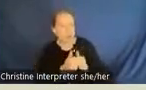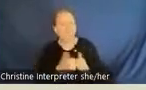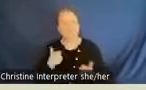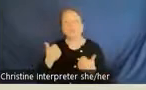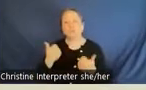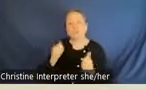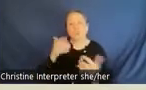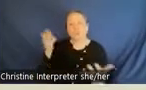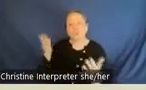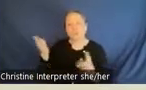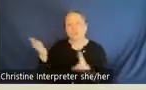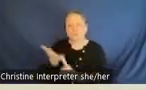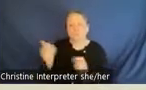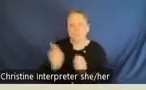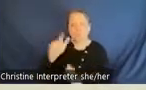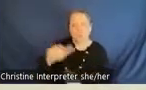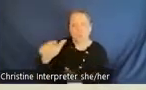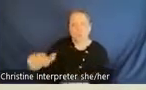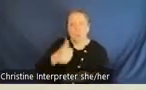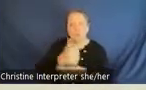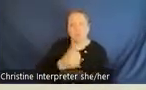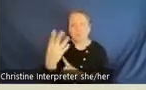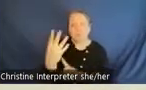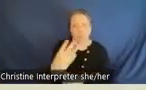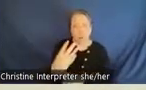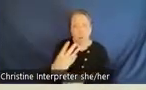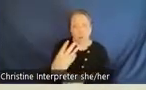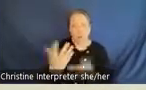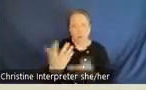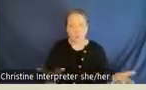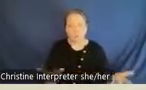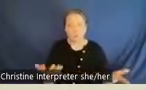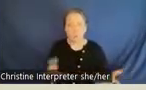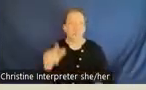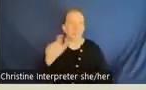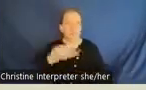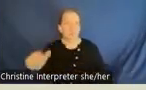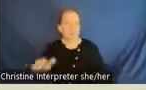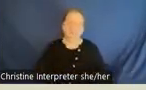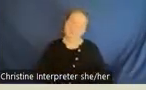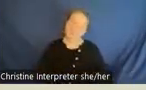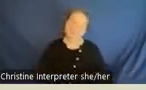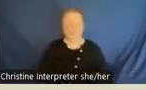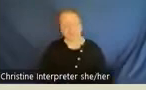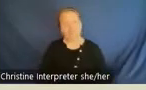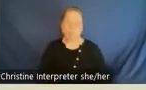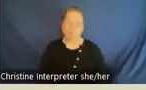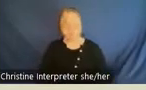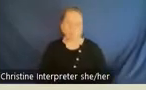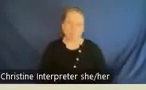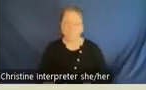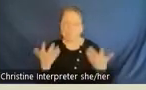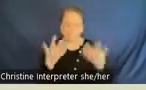maybe potentially do a video, and he was not agreeable to that.